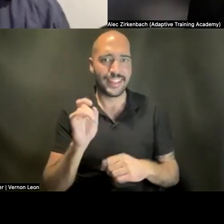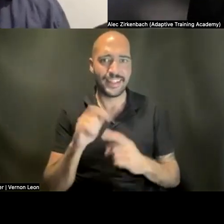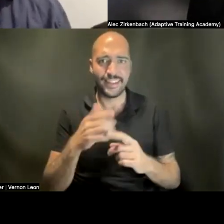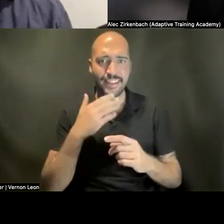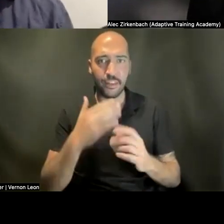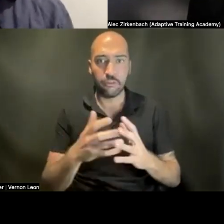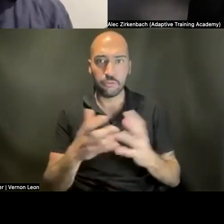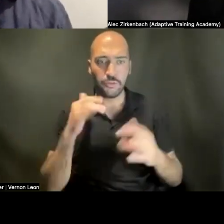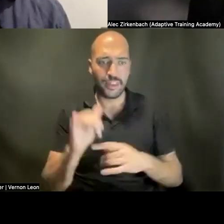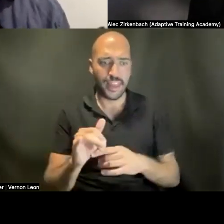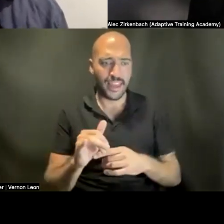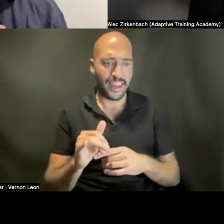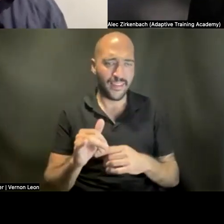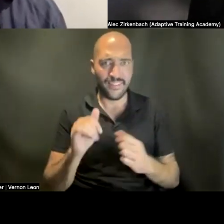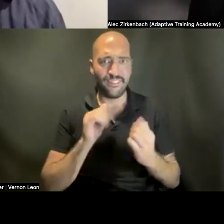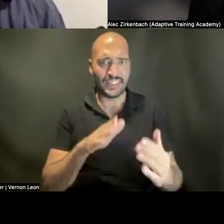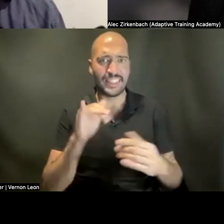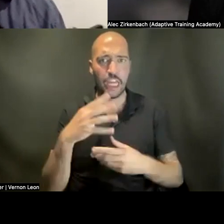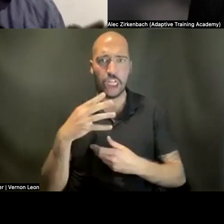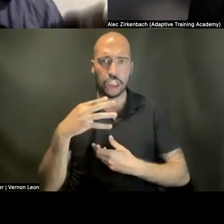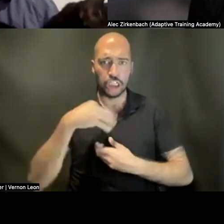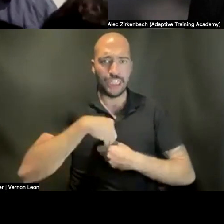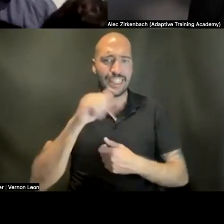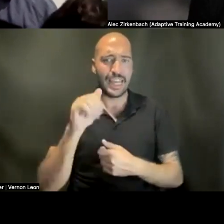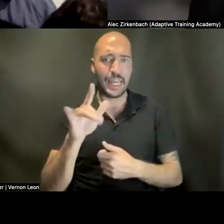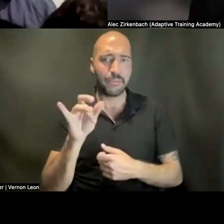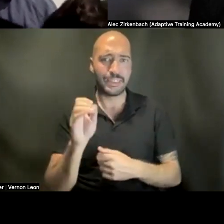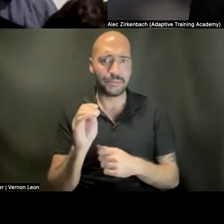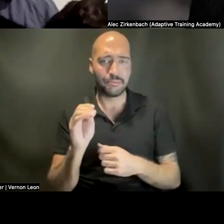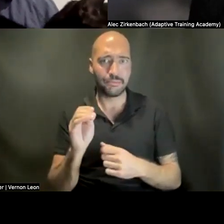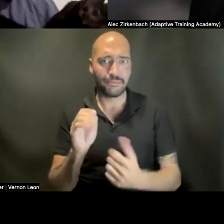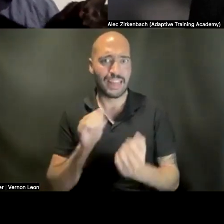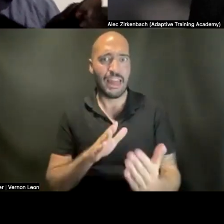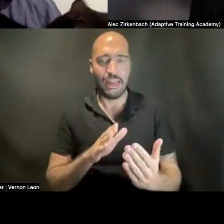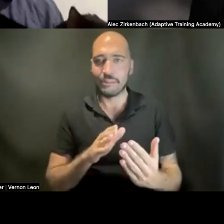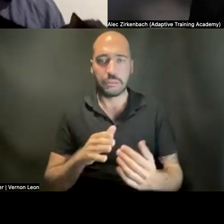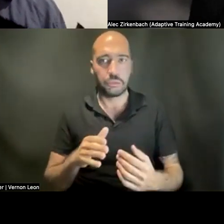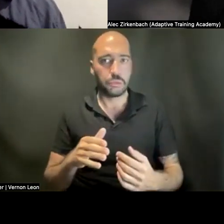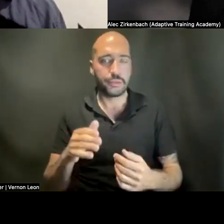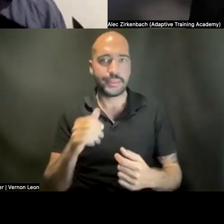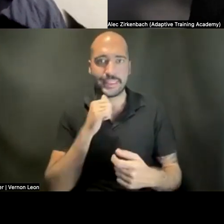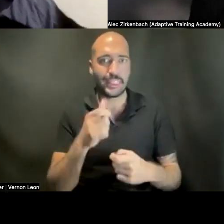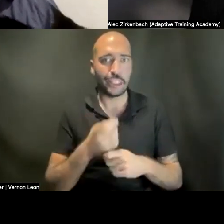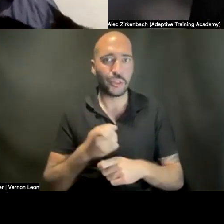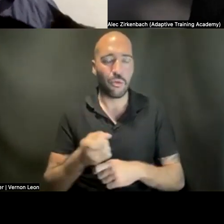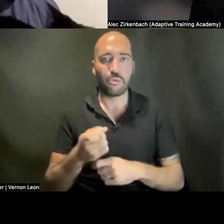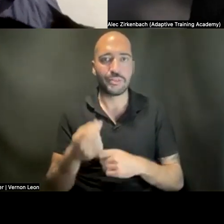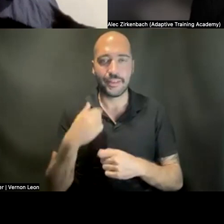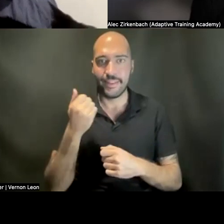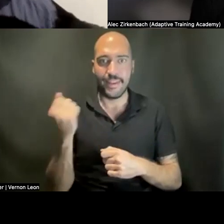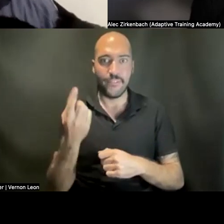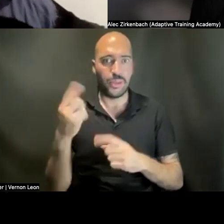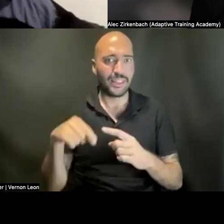Facing that internalized ableism head on is no joke. I think everyone in this